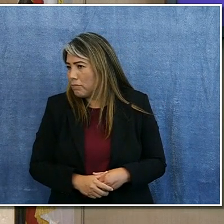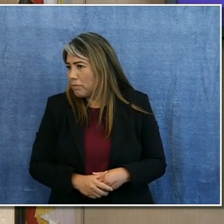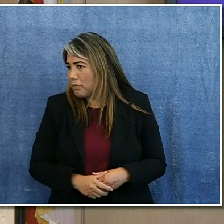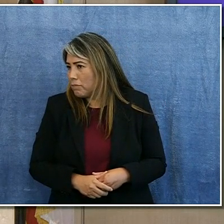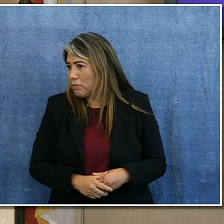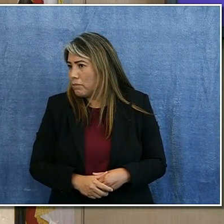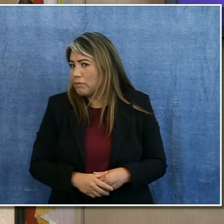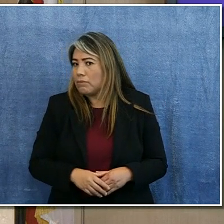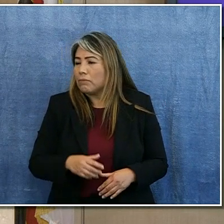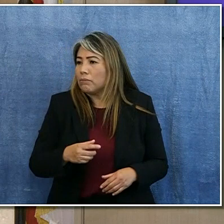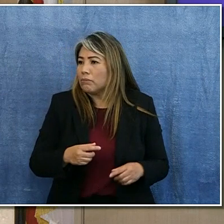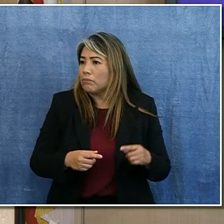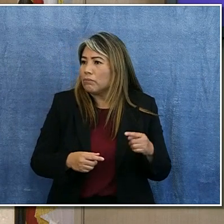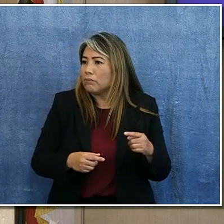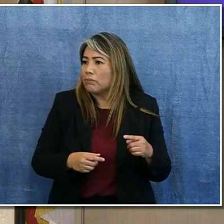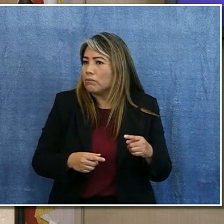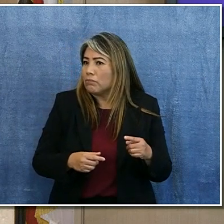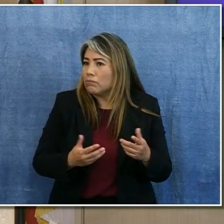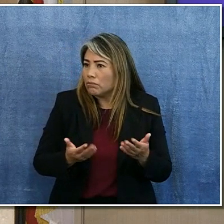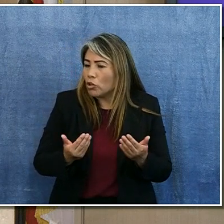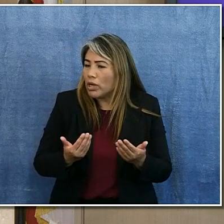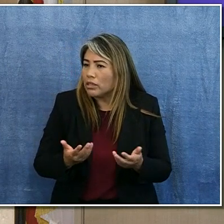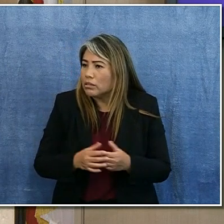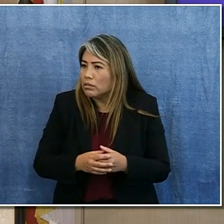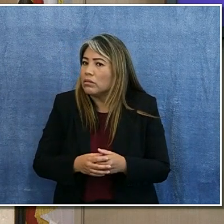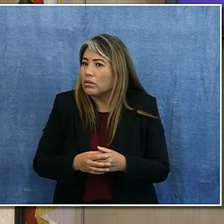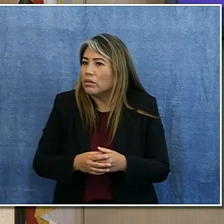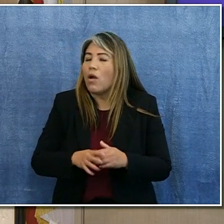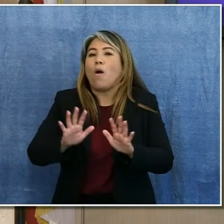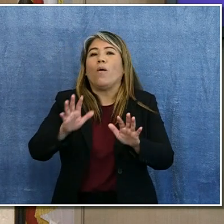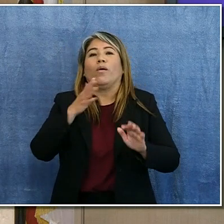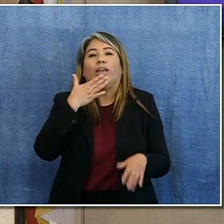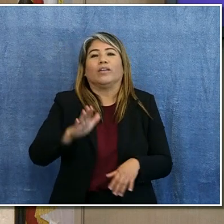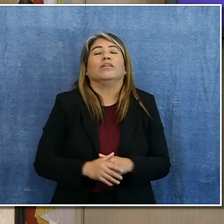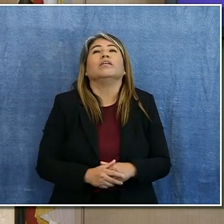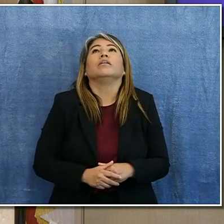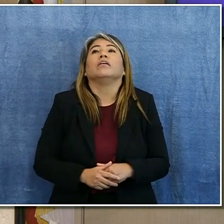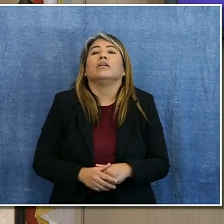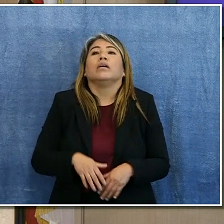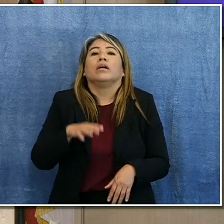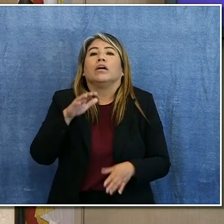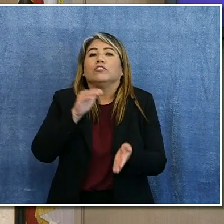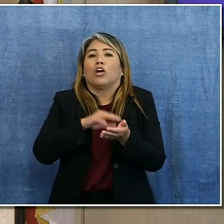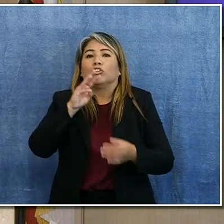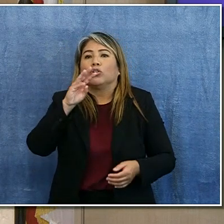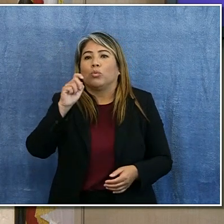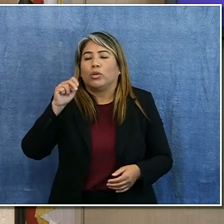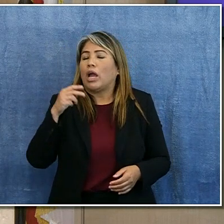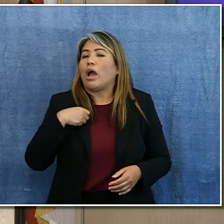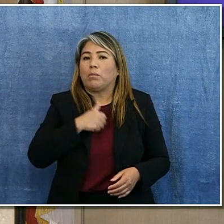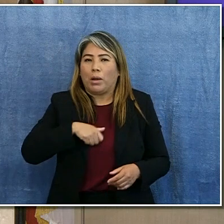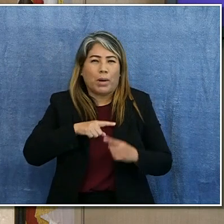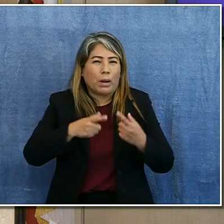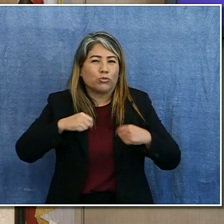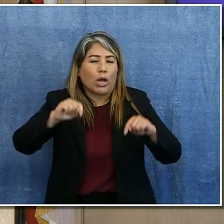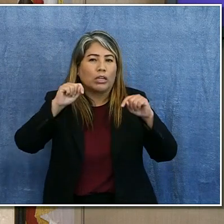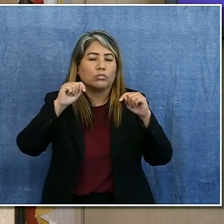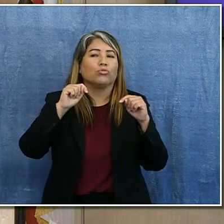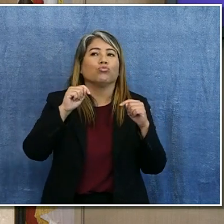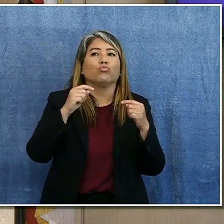Well, Sorry, Taryn, go ahead. I unmuted you. Thank you. Dr. Wood, I apologize, but I'm trying